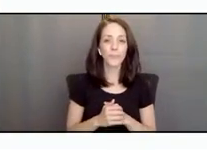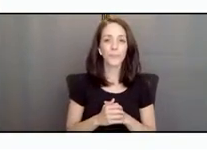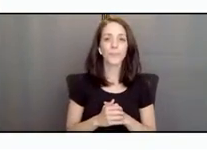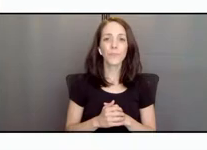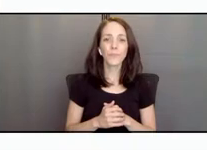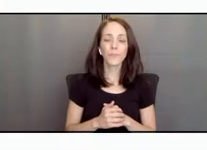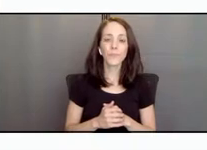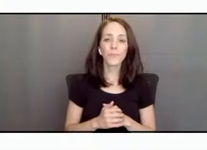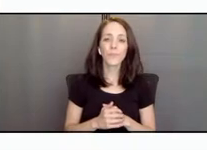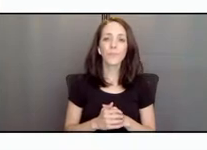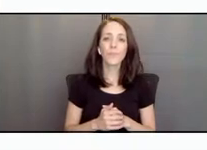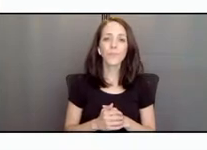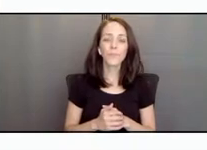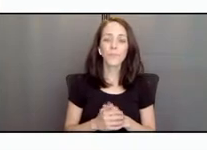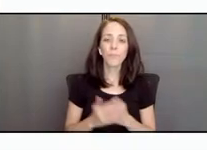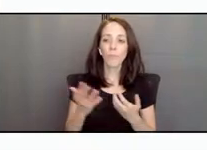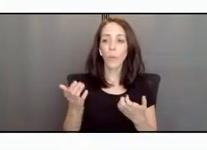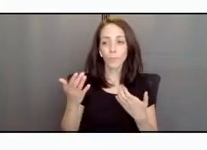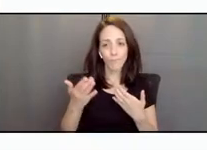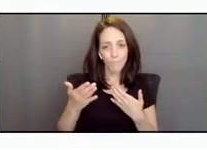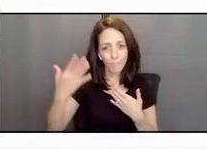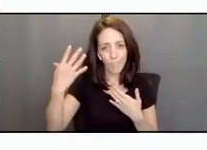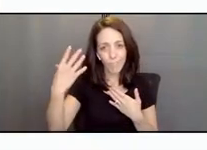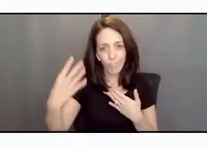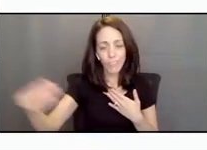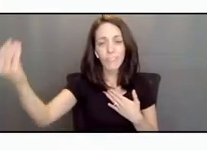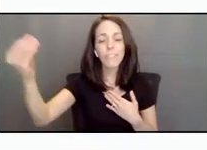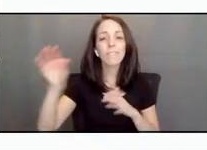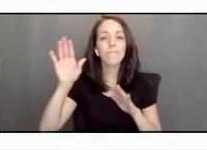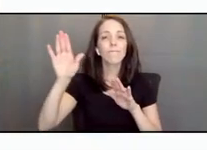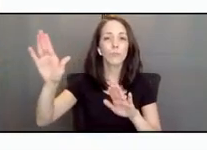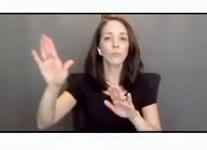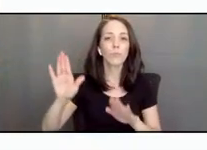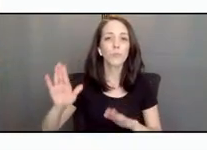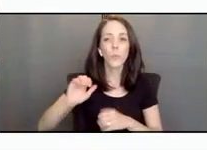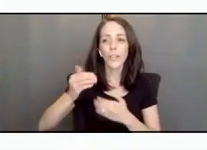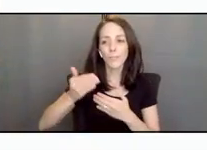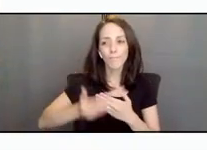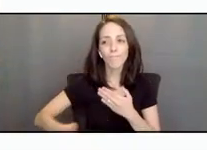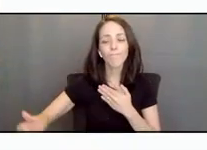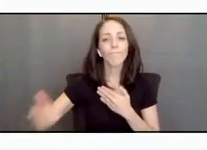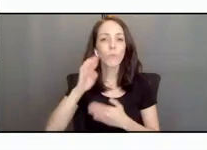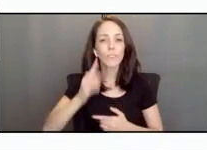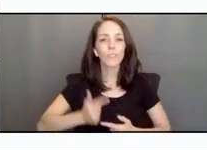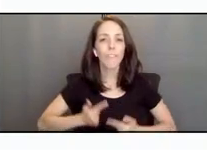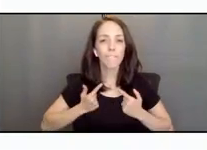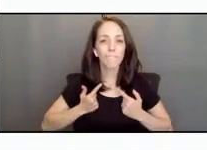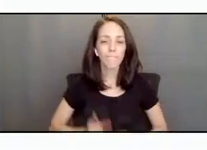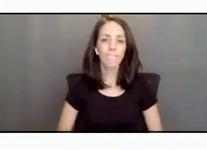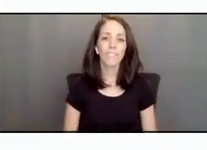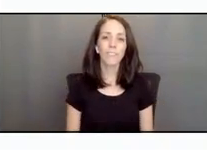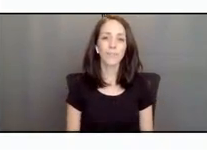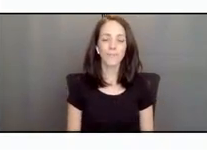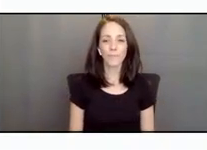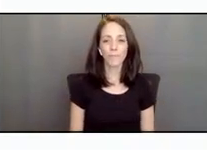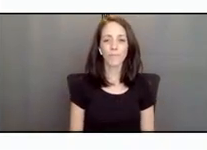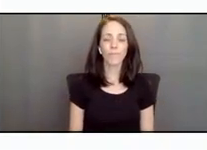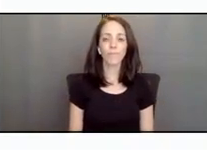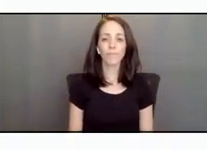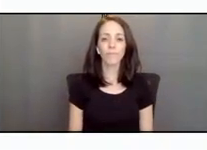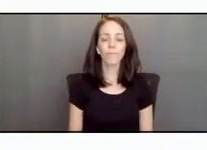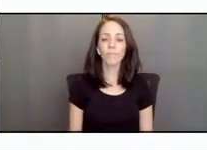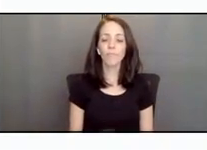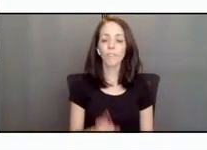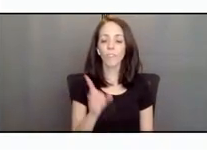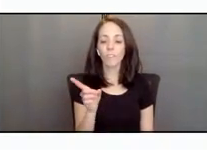in all his endeavors as the OHSU Senior Vice President of Diversity, Equity, and Inclusion. Dr. Rose McFarland